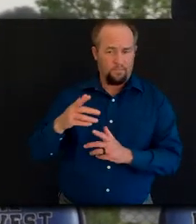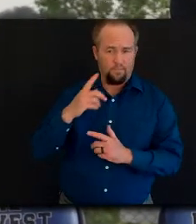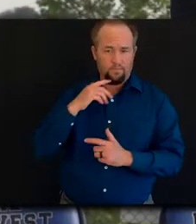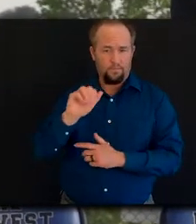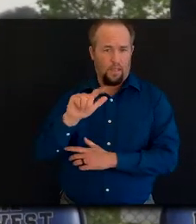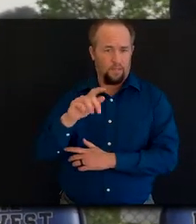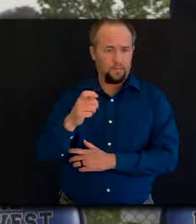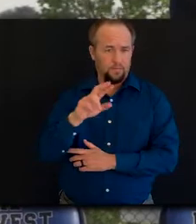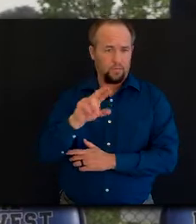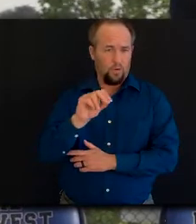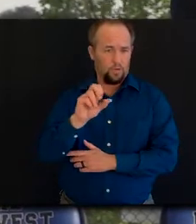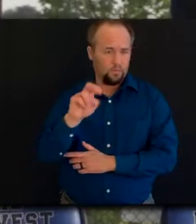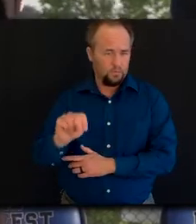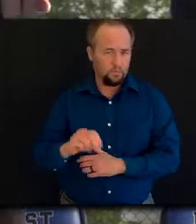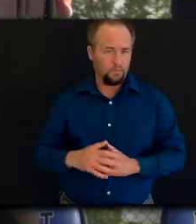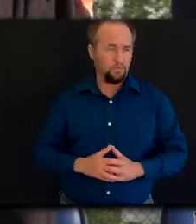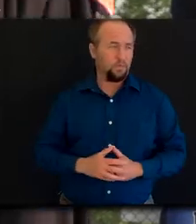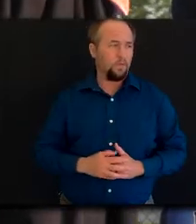Alex Rawson.